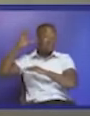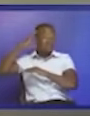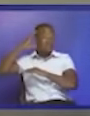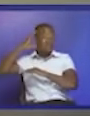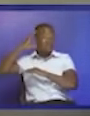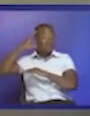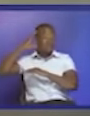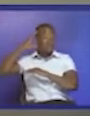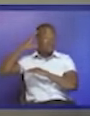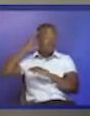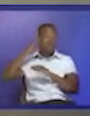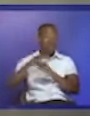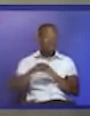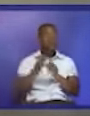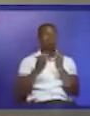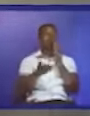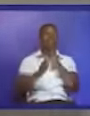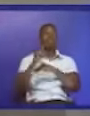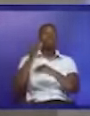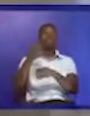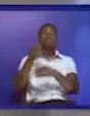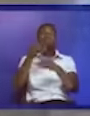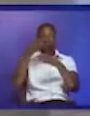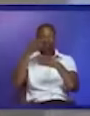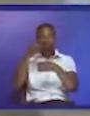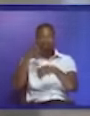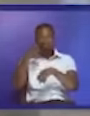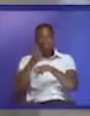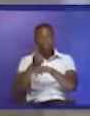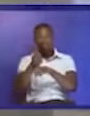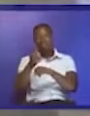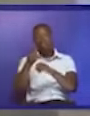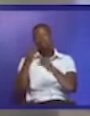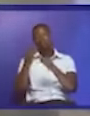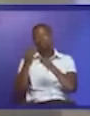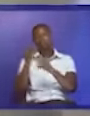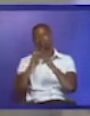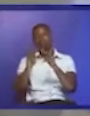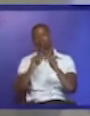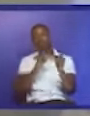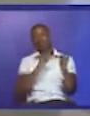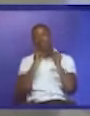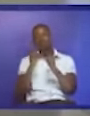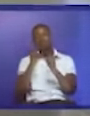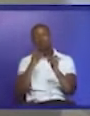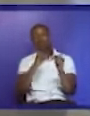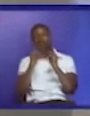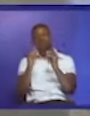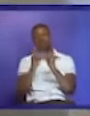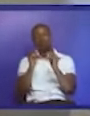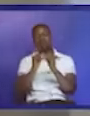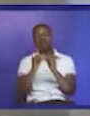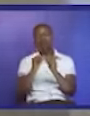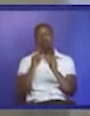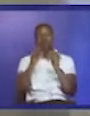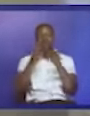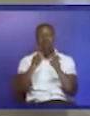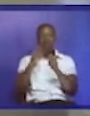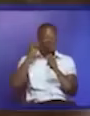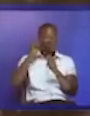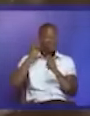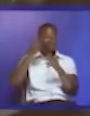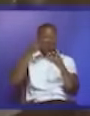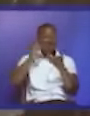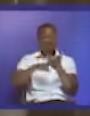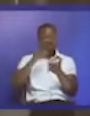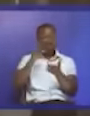God raise men of fire. May God raise men of power. One more time, let history be rewritten on account